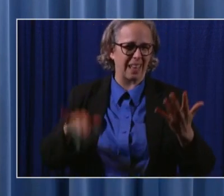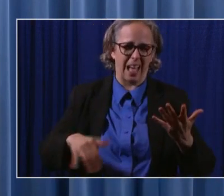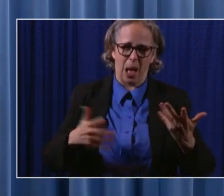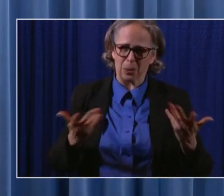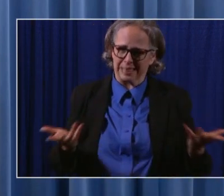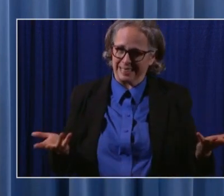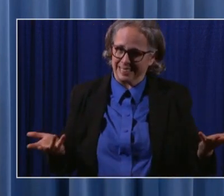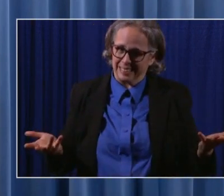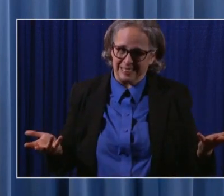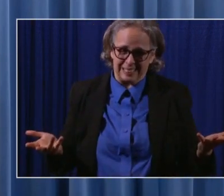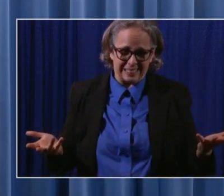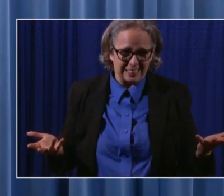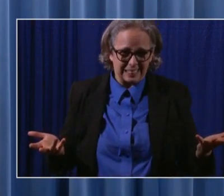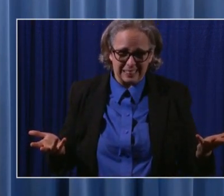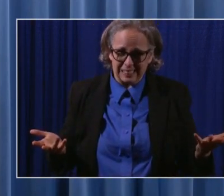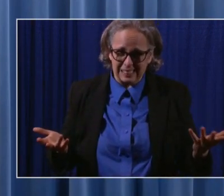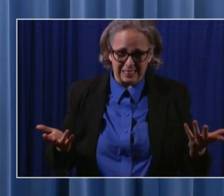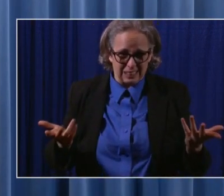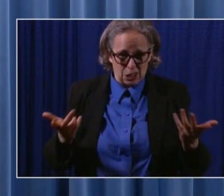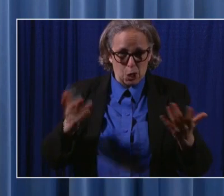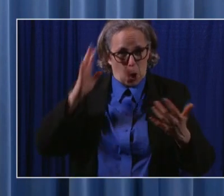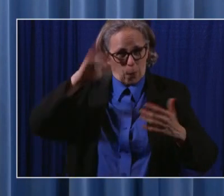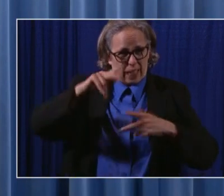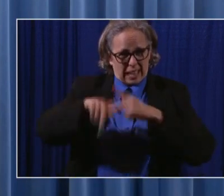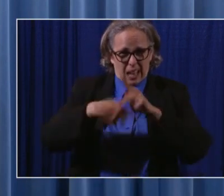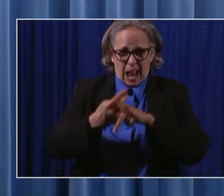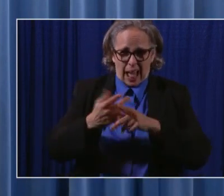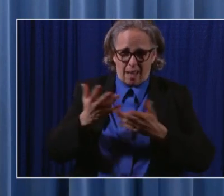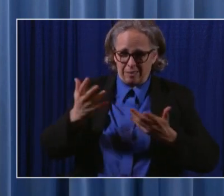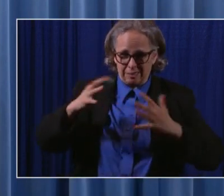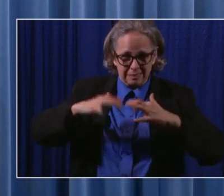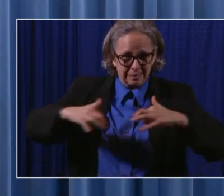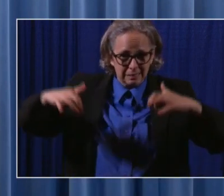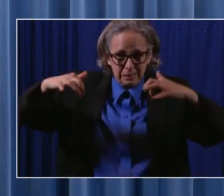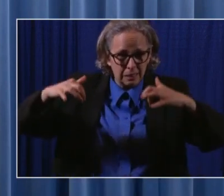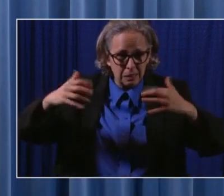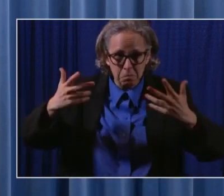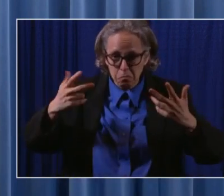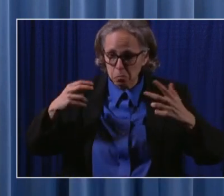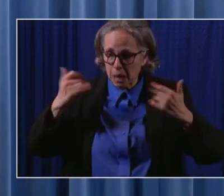ballpark or inside the stadium. I have every confidence that,